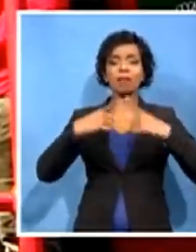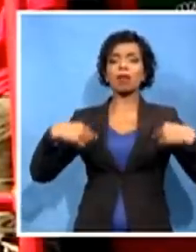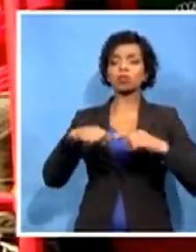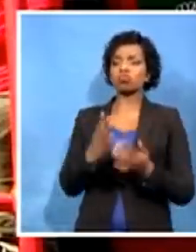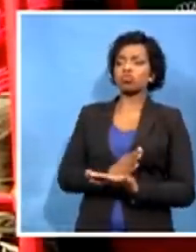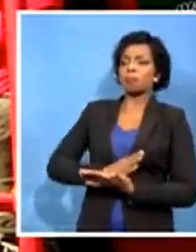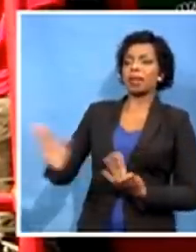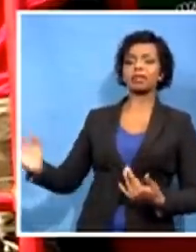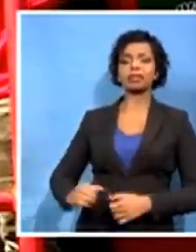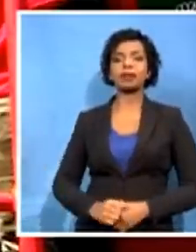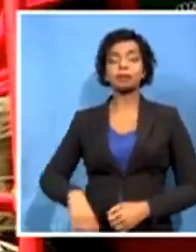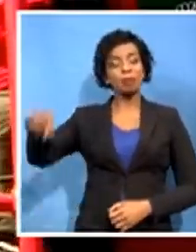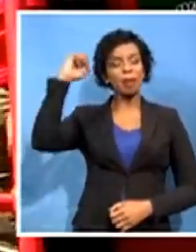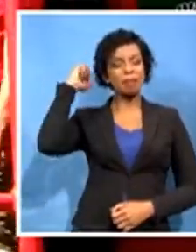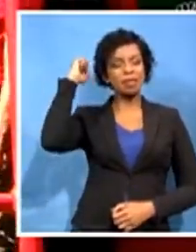phambili!